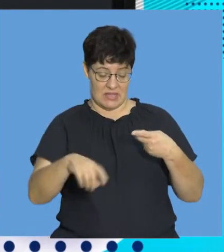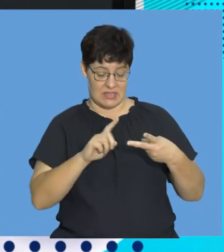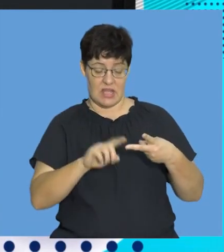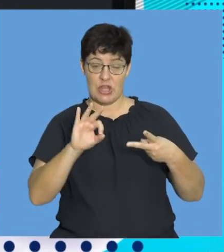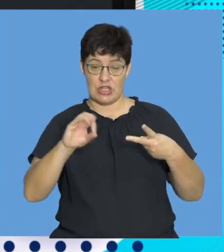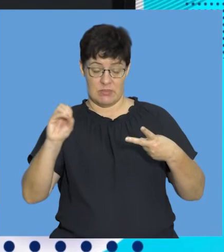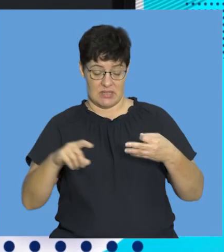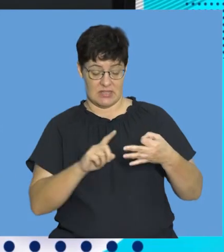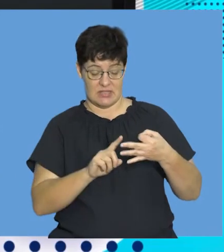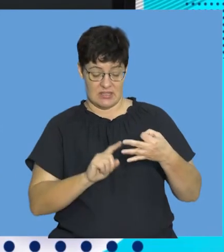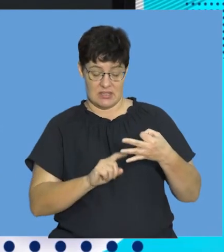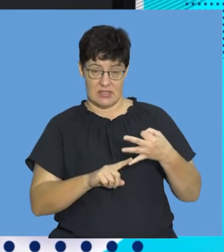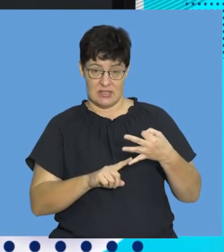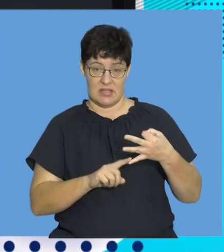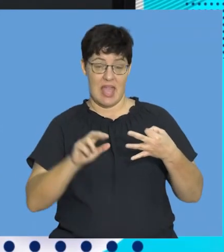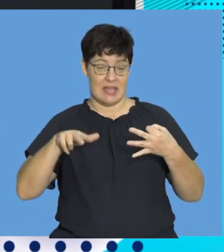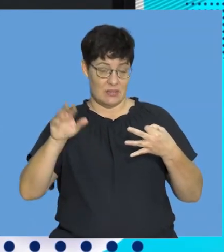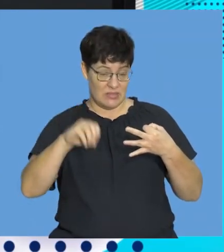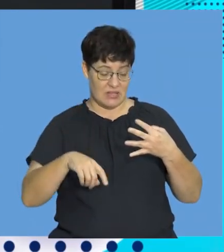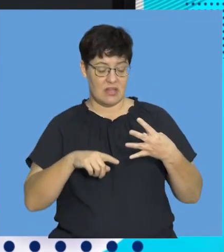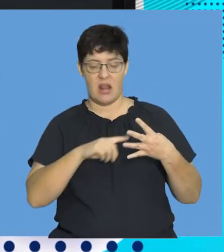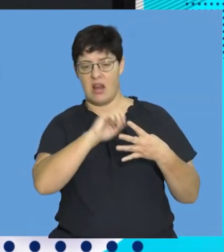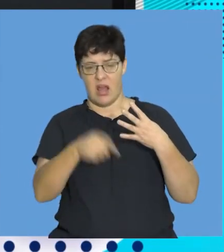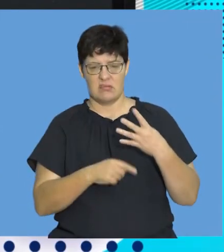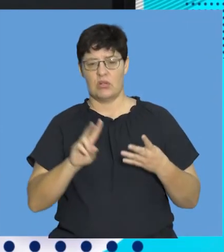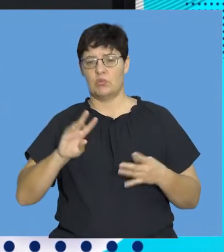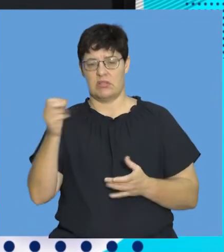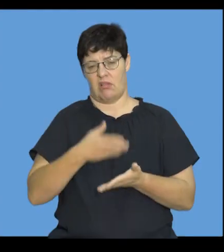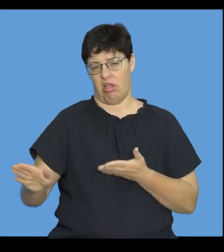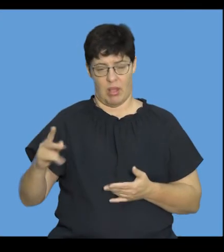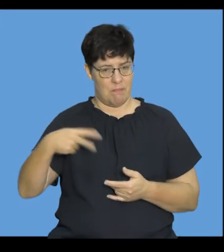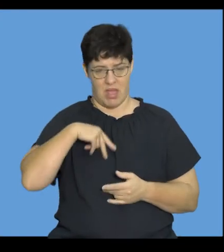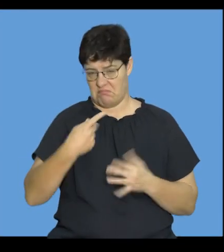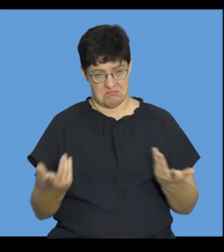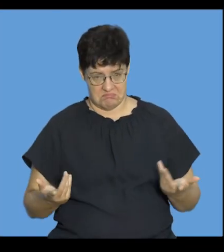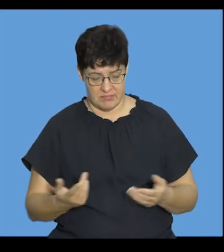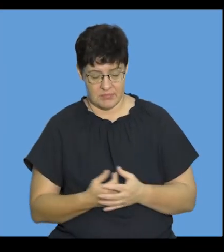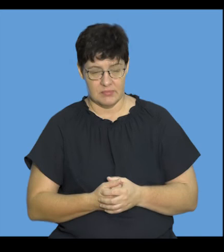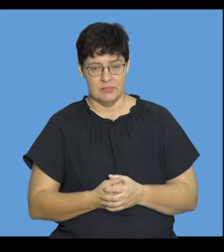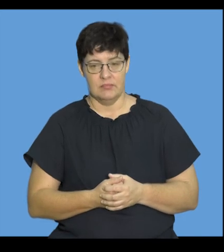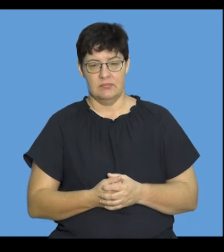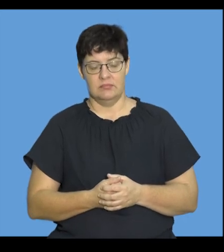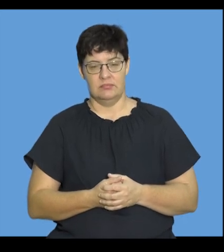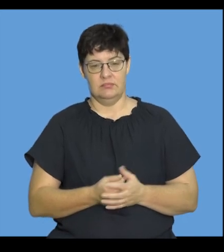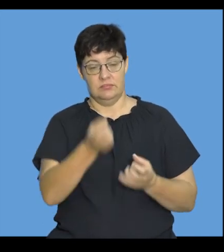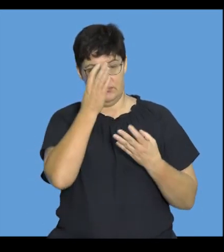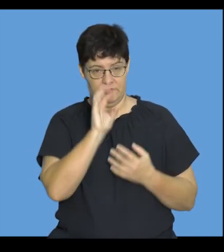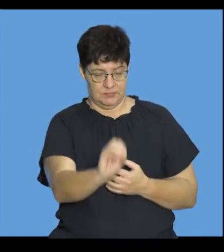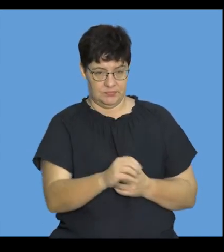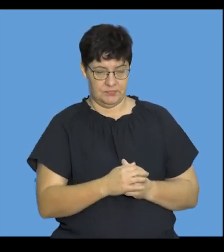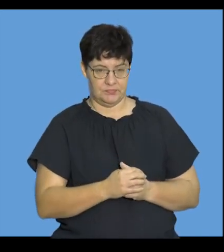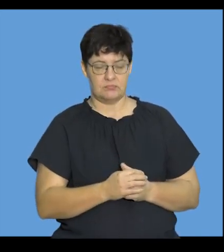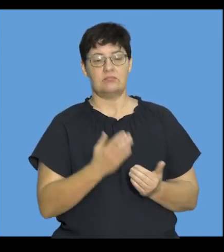the 2% that is written off. Okay, now, immediately once we have that information, we can start doing